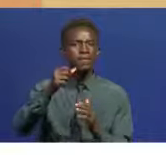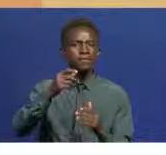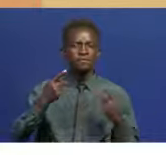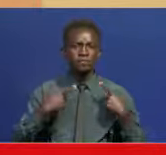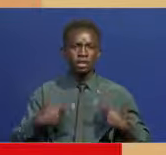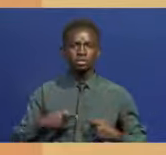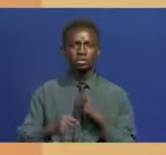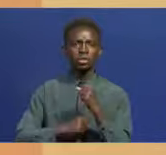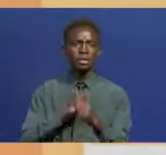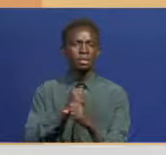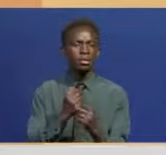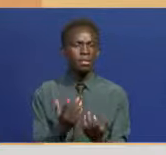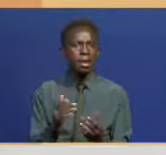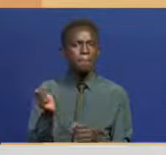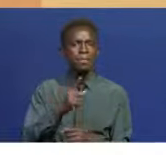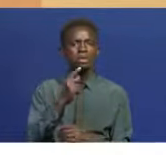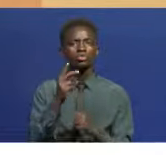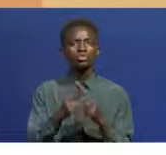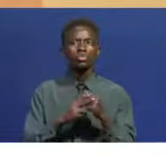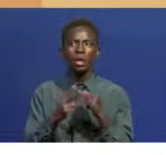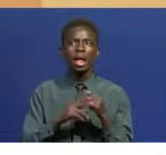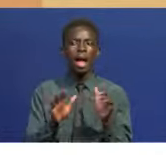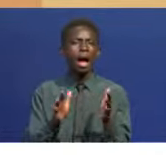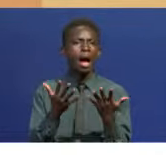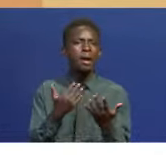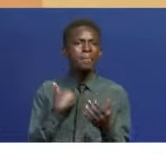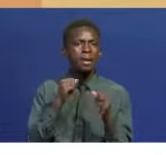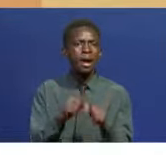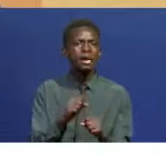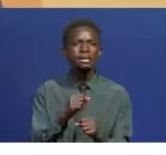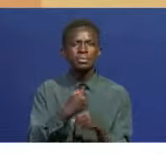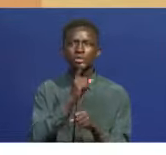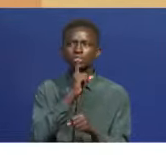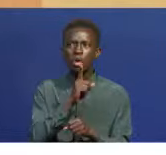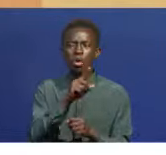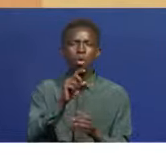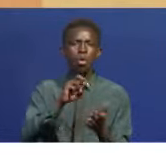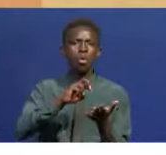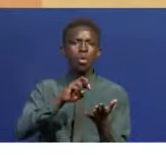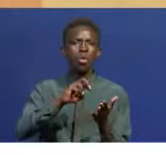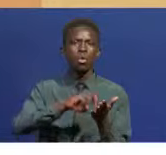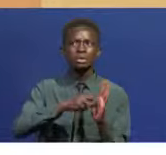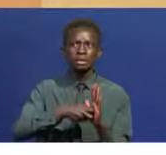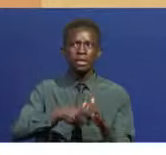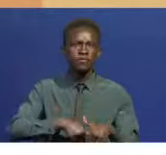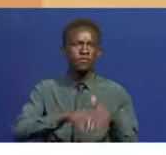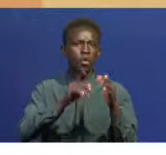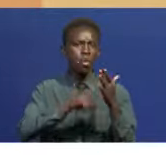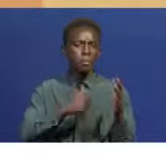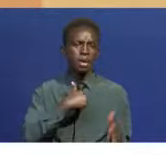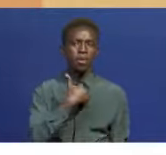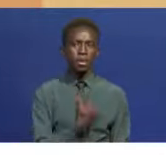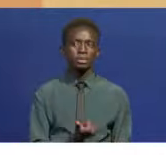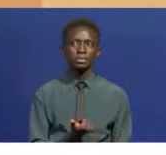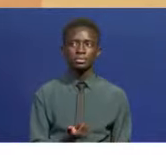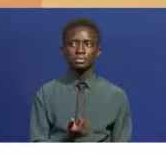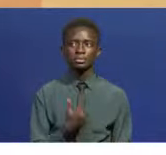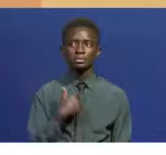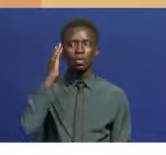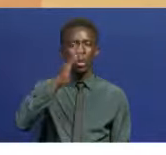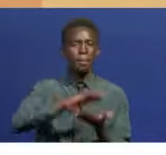I now come and help you to ensure that your contract reads in the right direction towards what I want as a regulator? I would even engage the